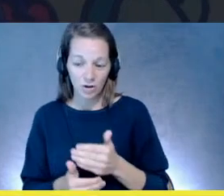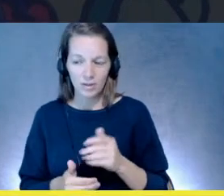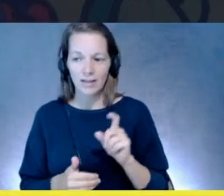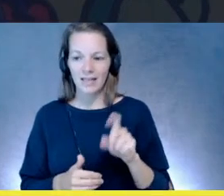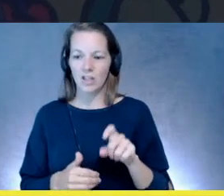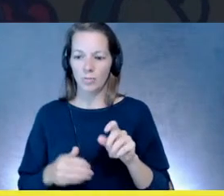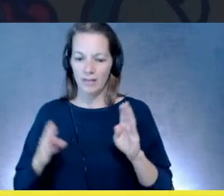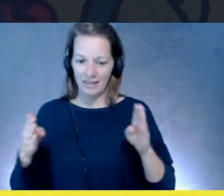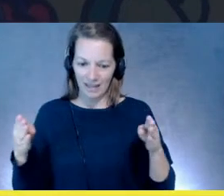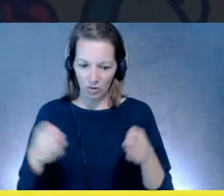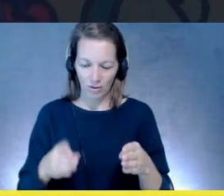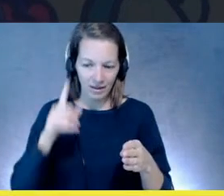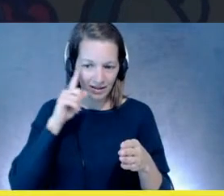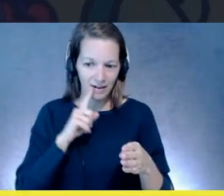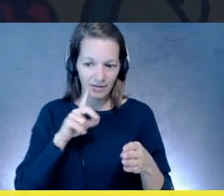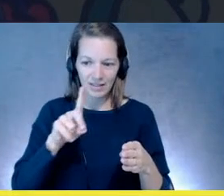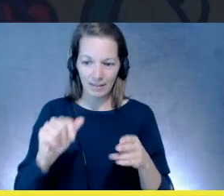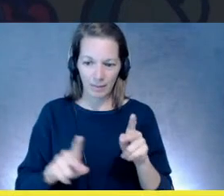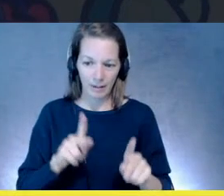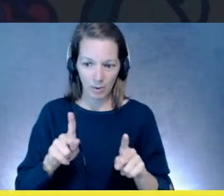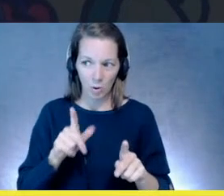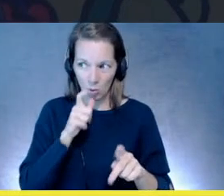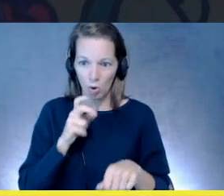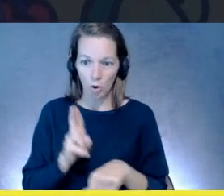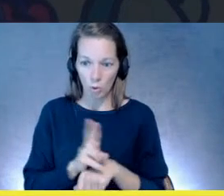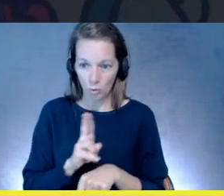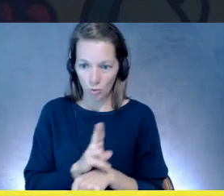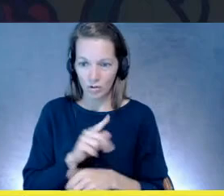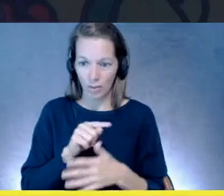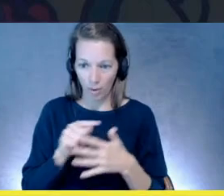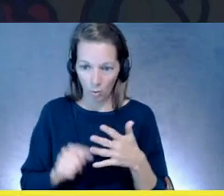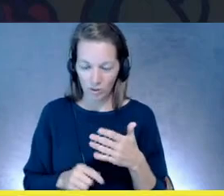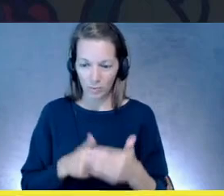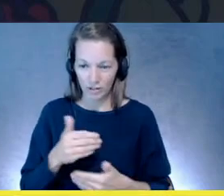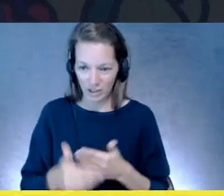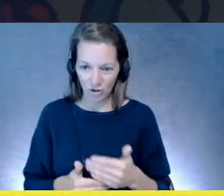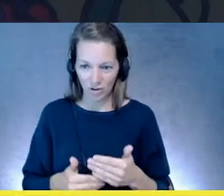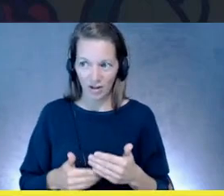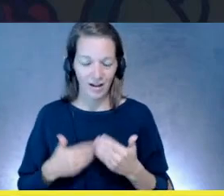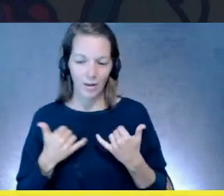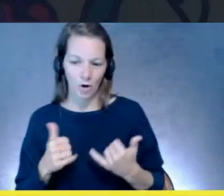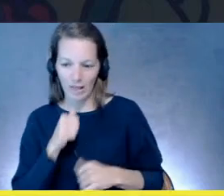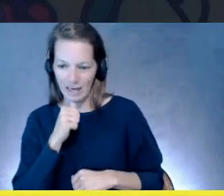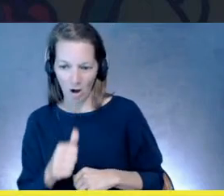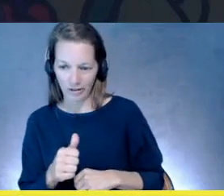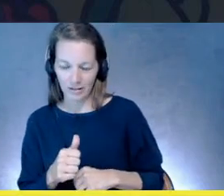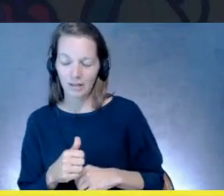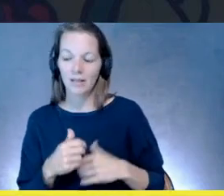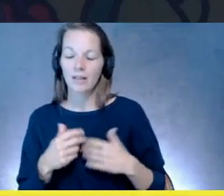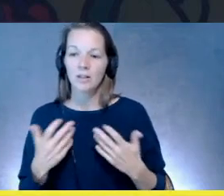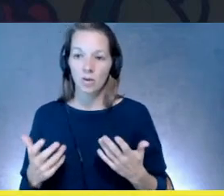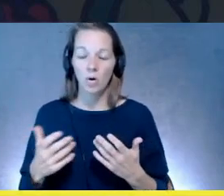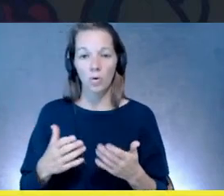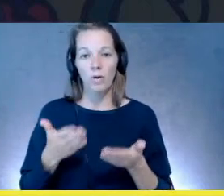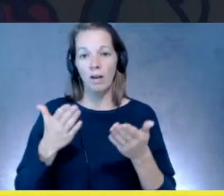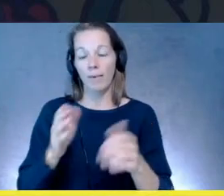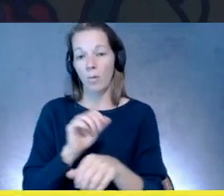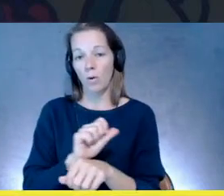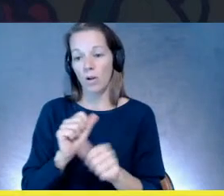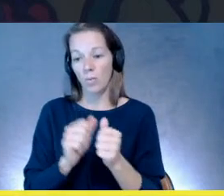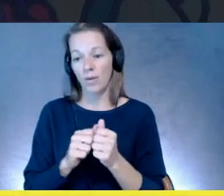around the deaf and disabled people that are using those grievance procedures, and they're currently not. And so we recommend working with consumer